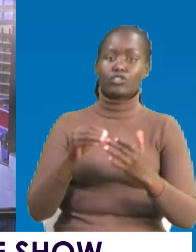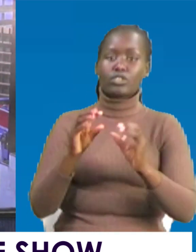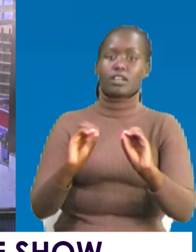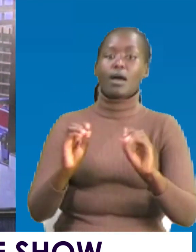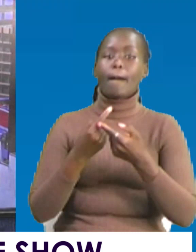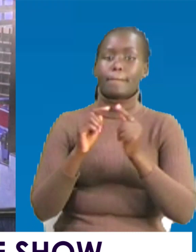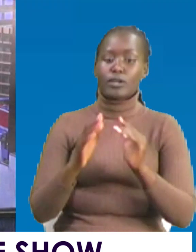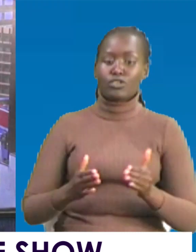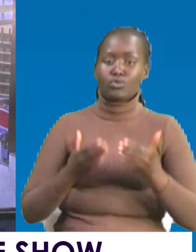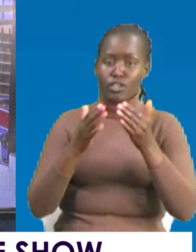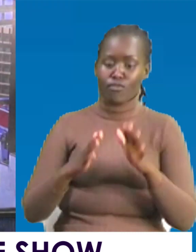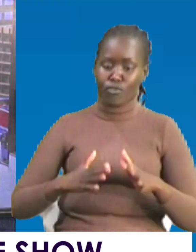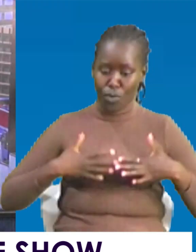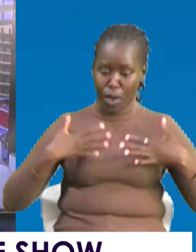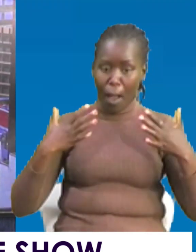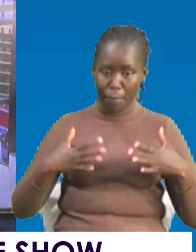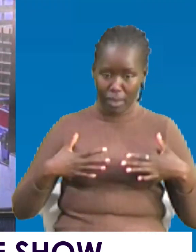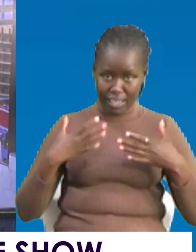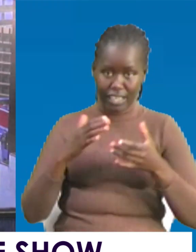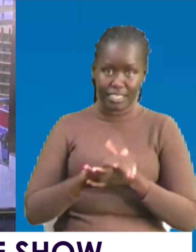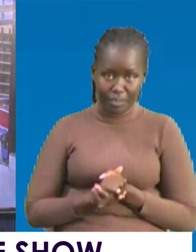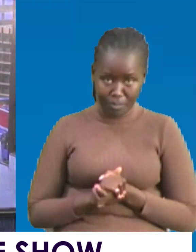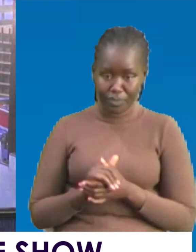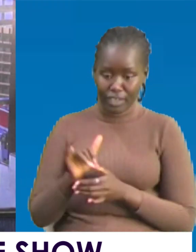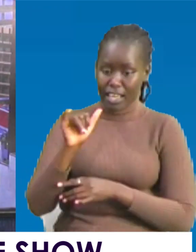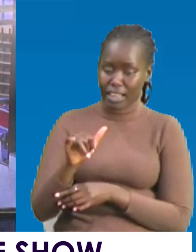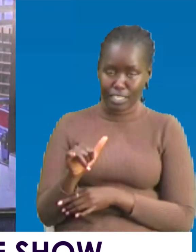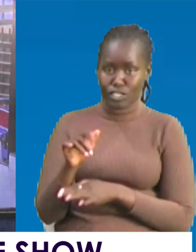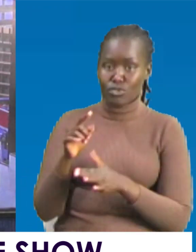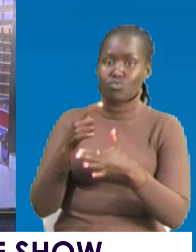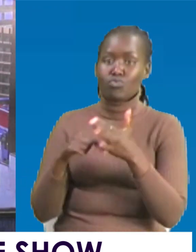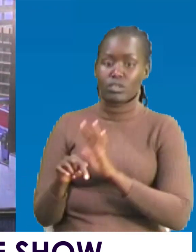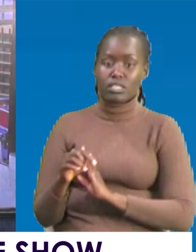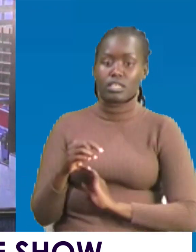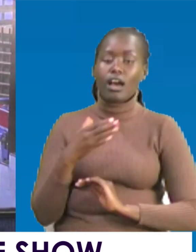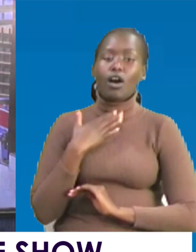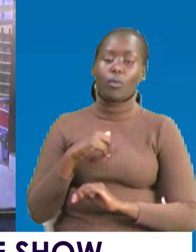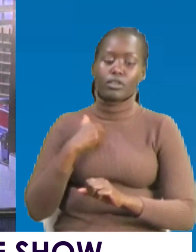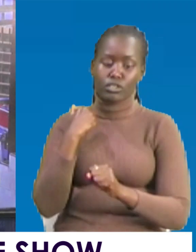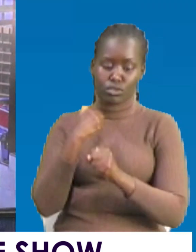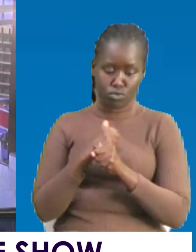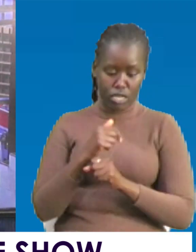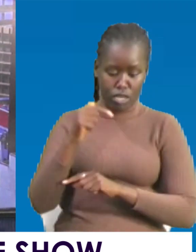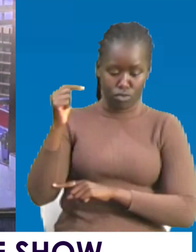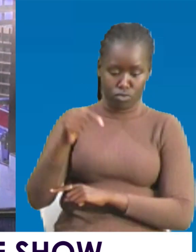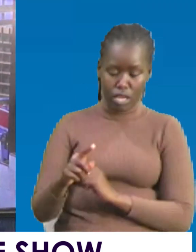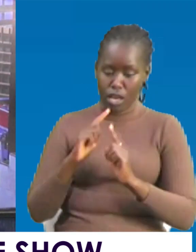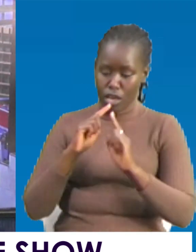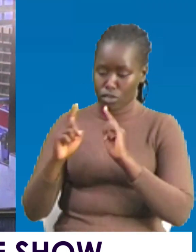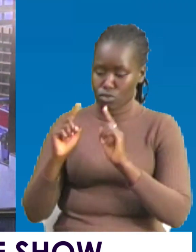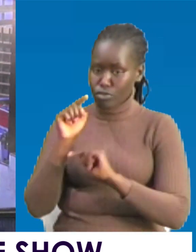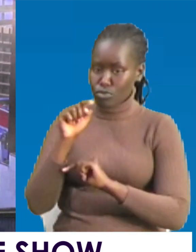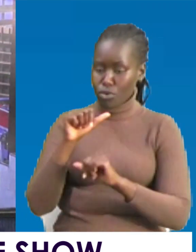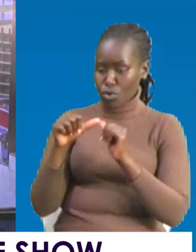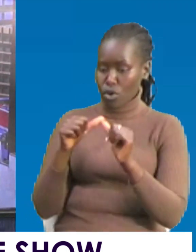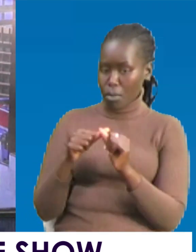you happiness wherever I'm before you. And that is exactly what I want to do today. As I talk to you about, it